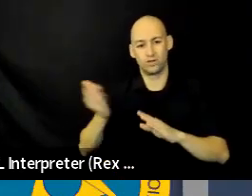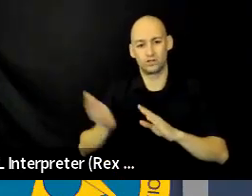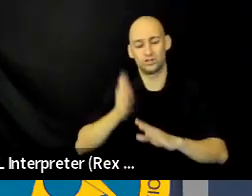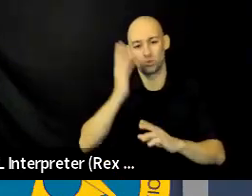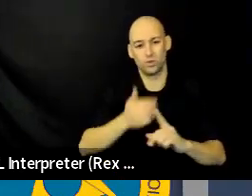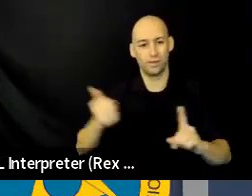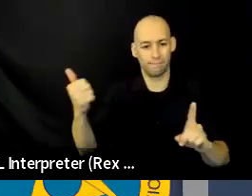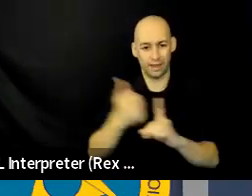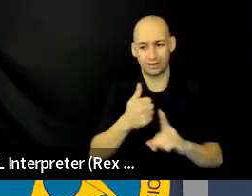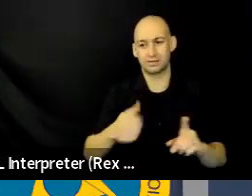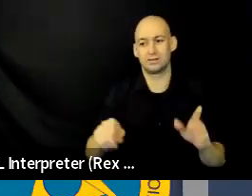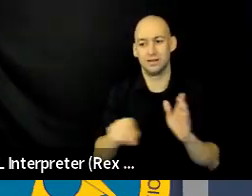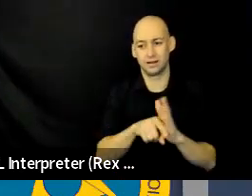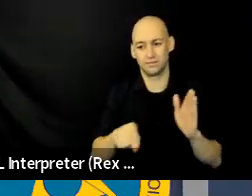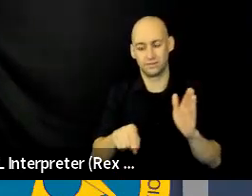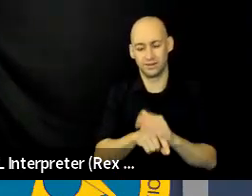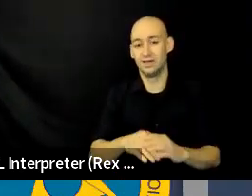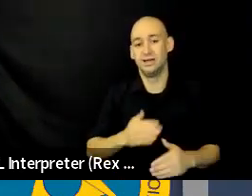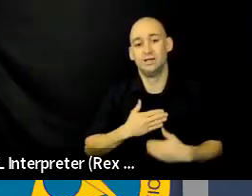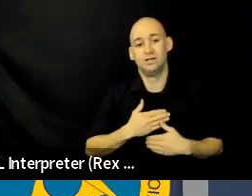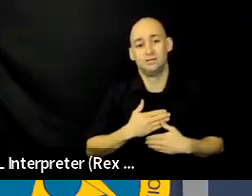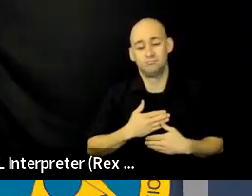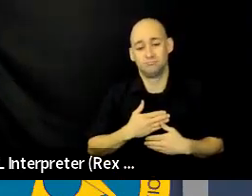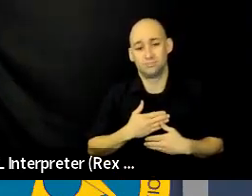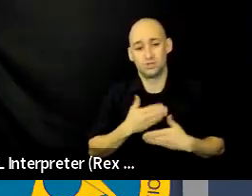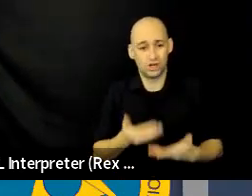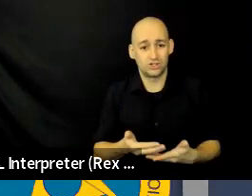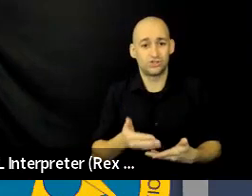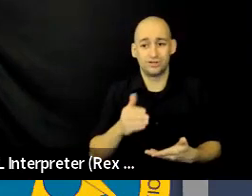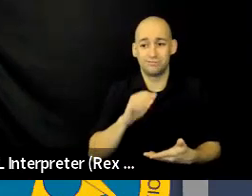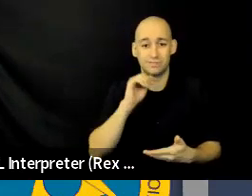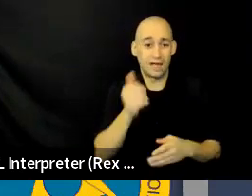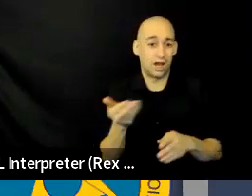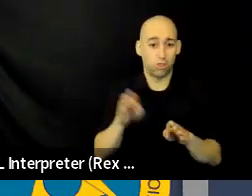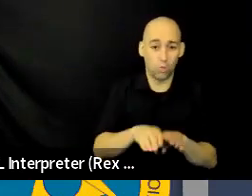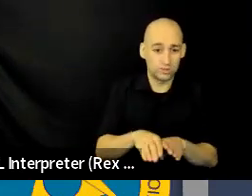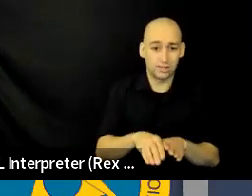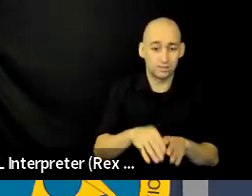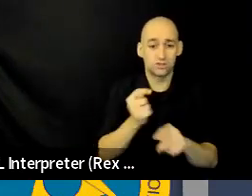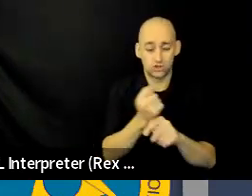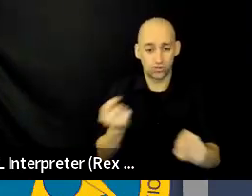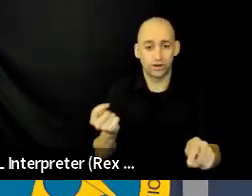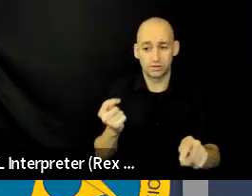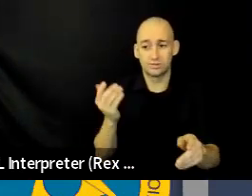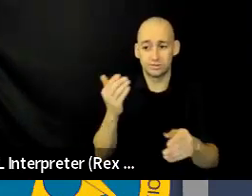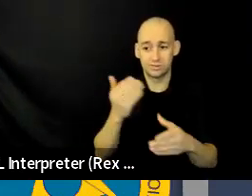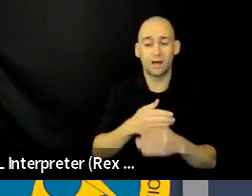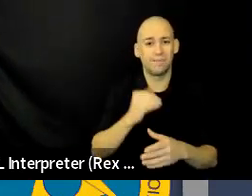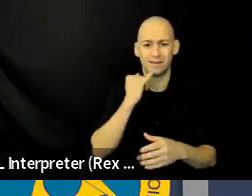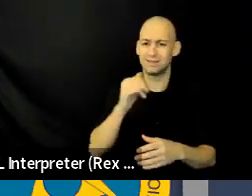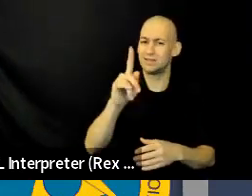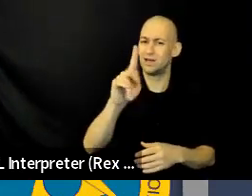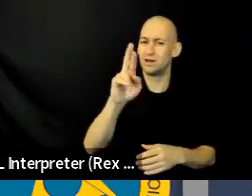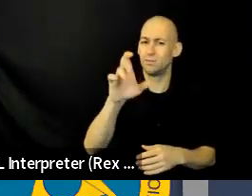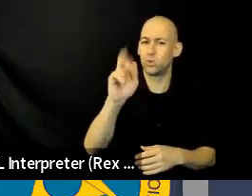And the suggestion that it's not closing down the truck stop, it's precarious. You